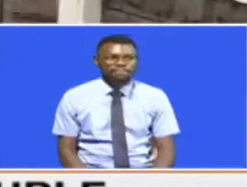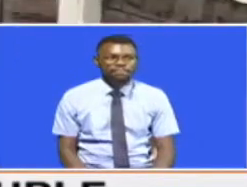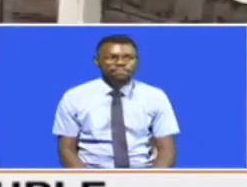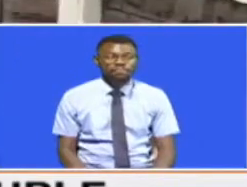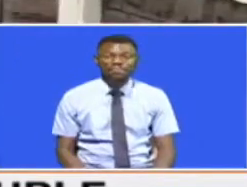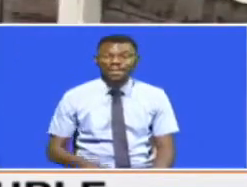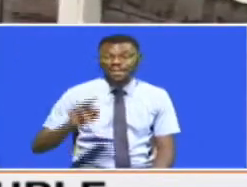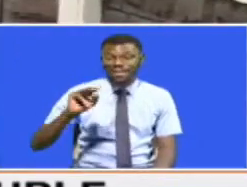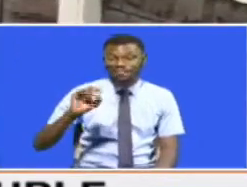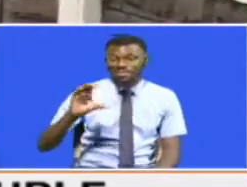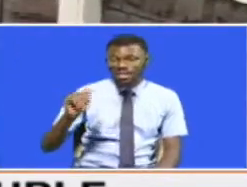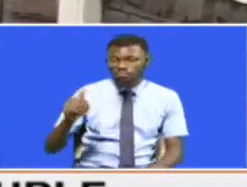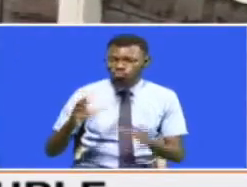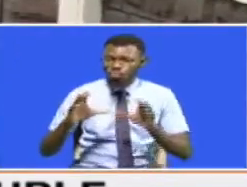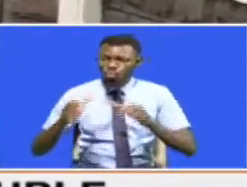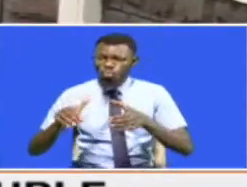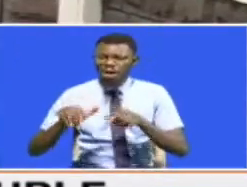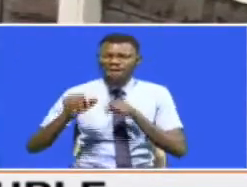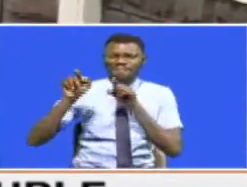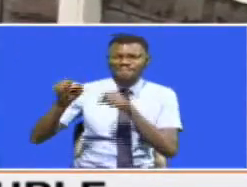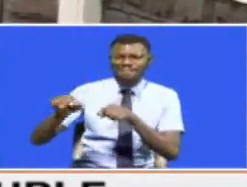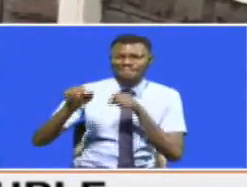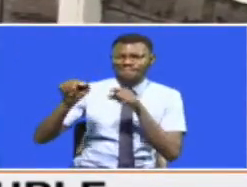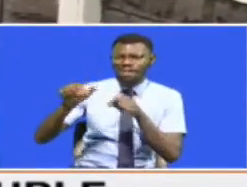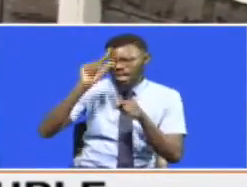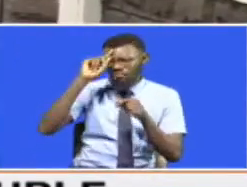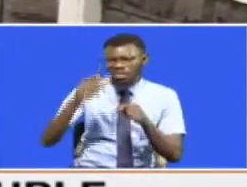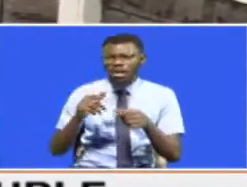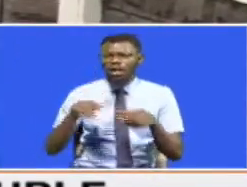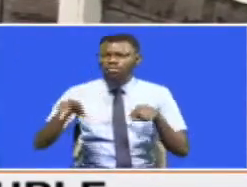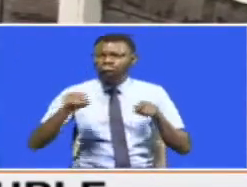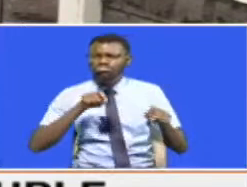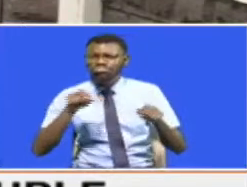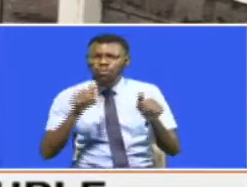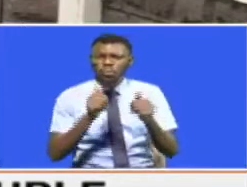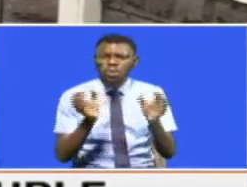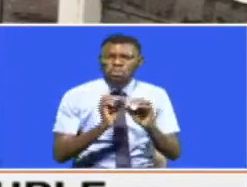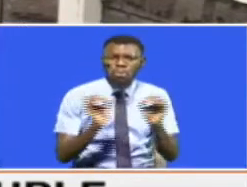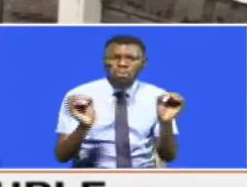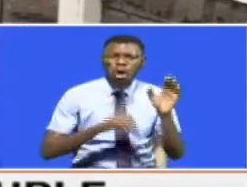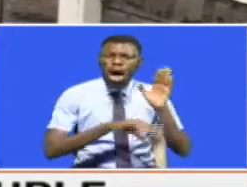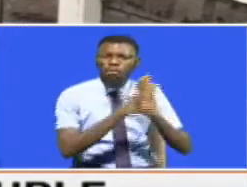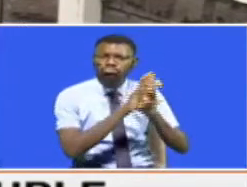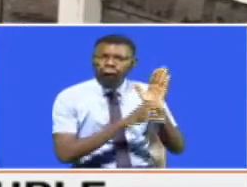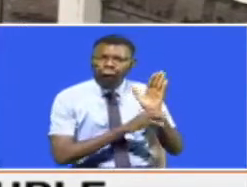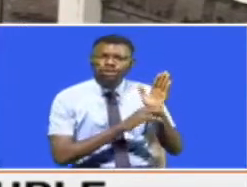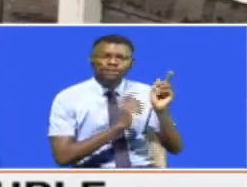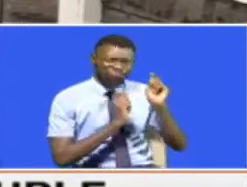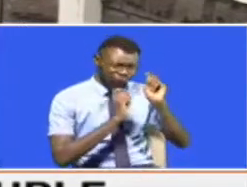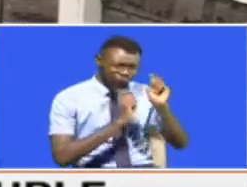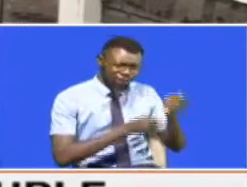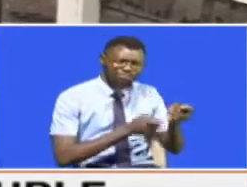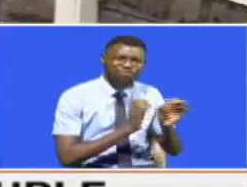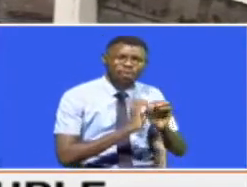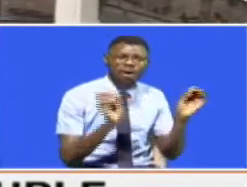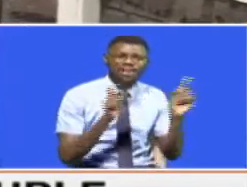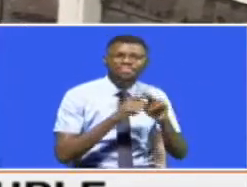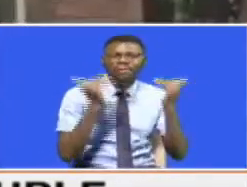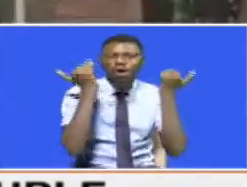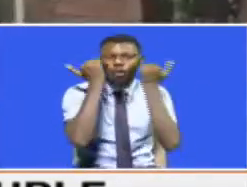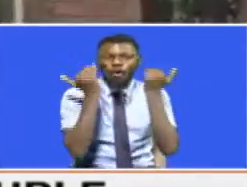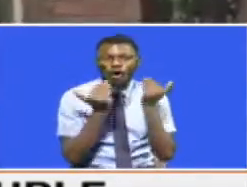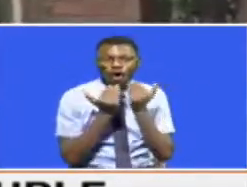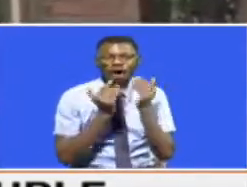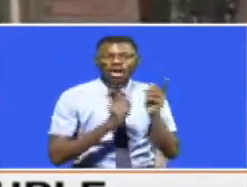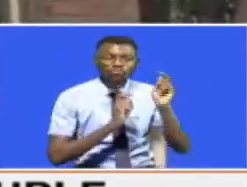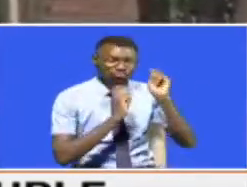The MCAs are accusing the governor of abuse of office, gross violation of the constitution, and failure to obey court orders. The motion